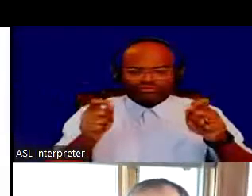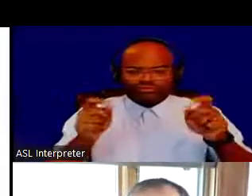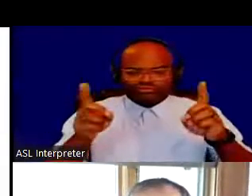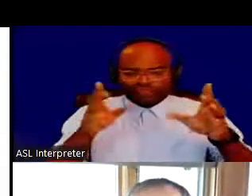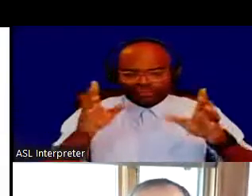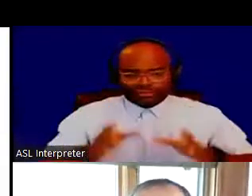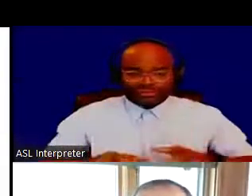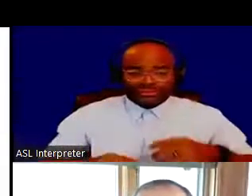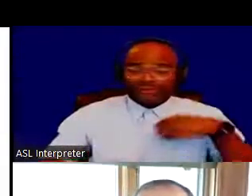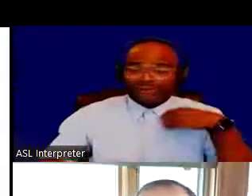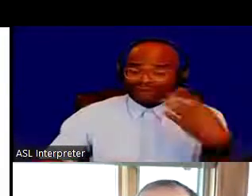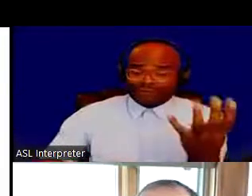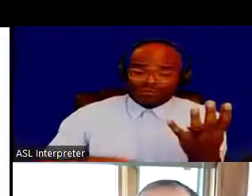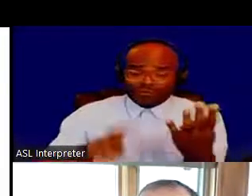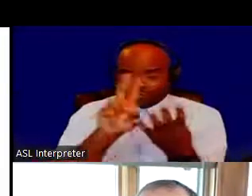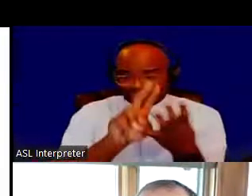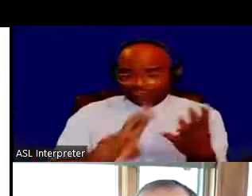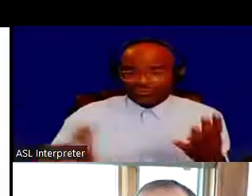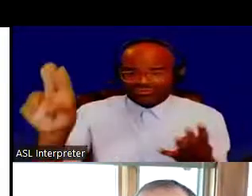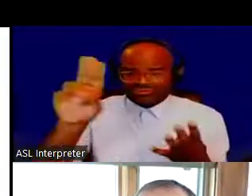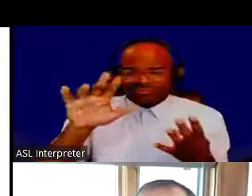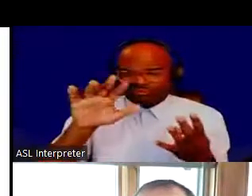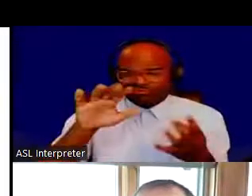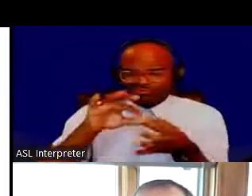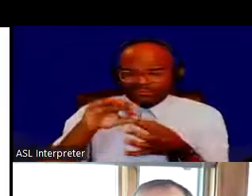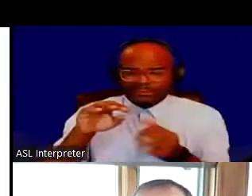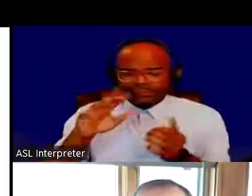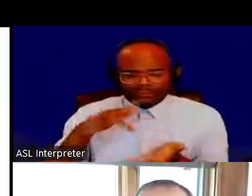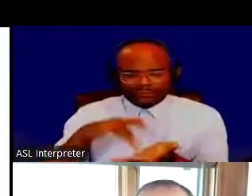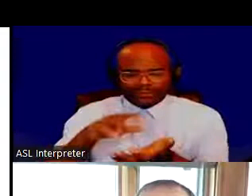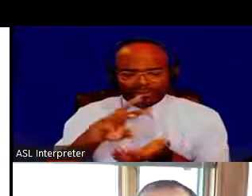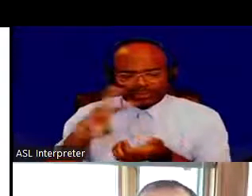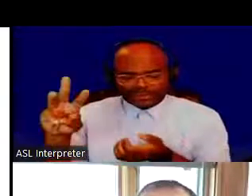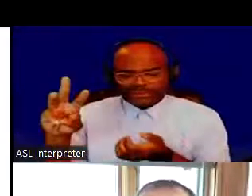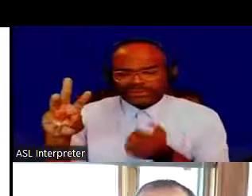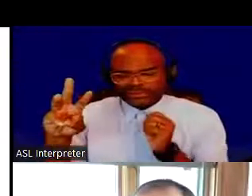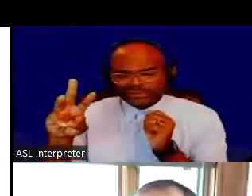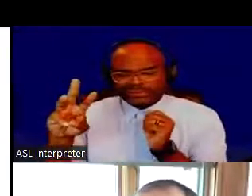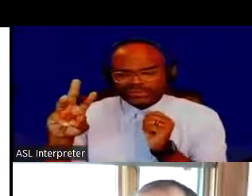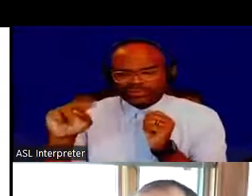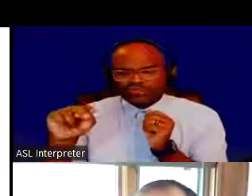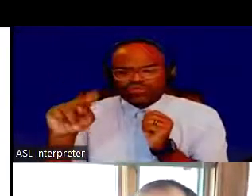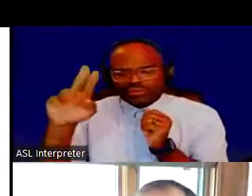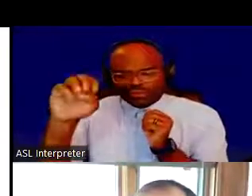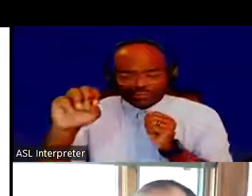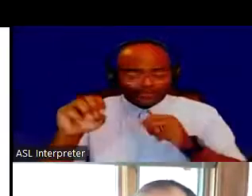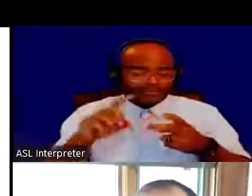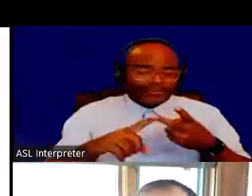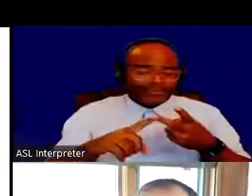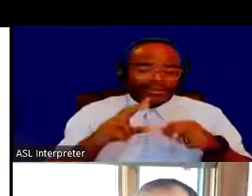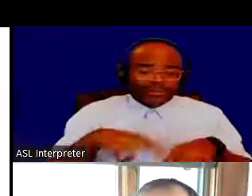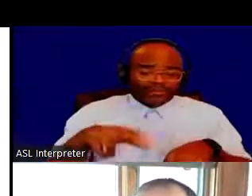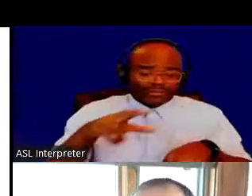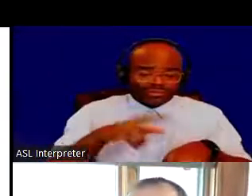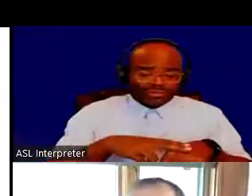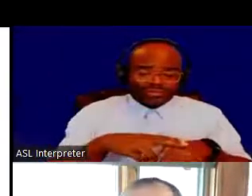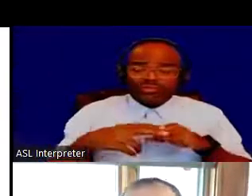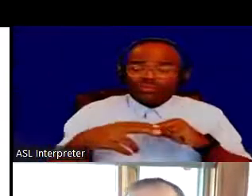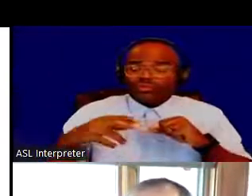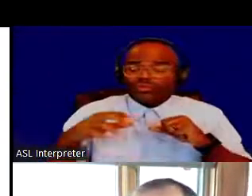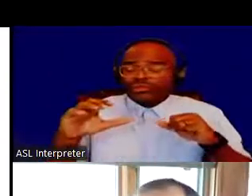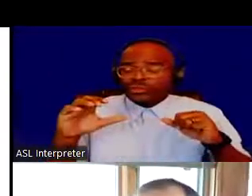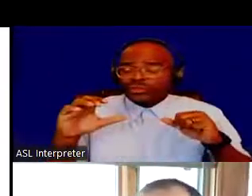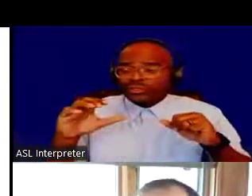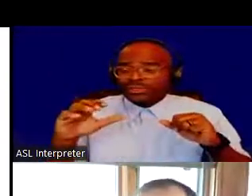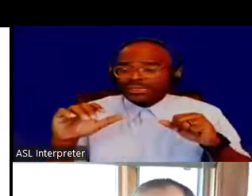4 universities around the Midwest and Northeast, a national conservation organization, that's American Forests,